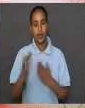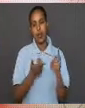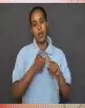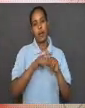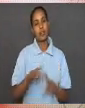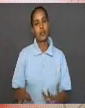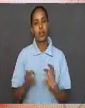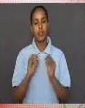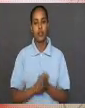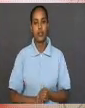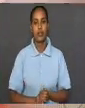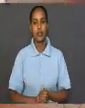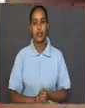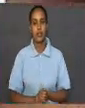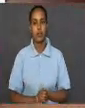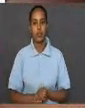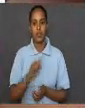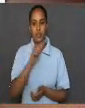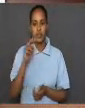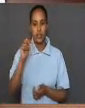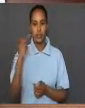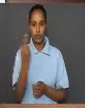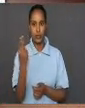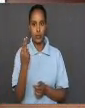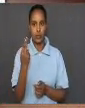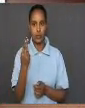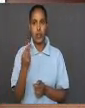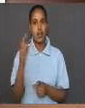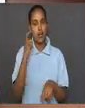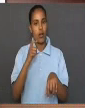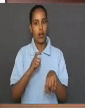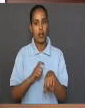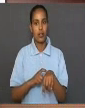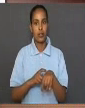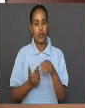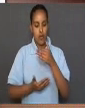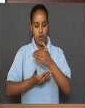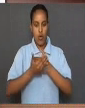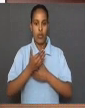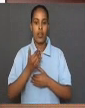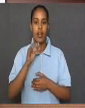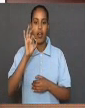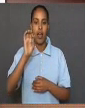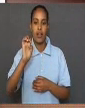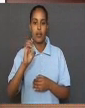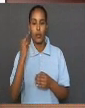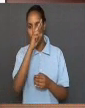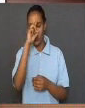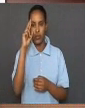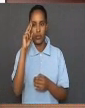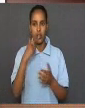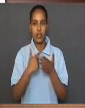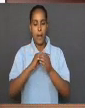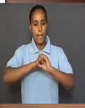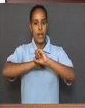Welcome back, students. Zinc is used regularly to coat iron because